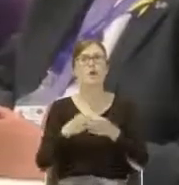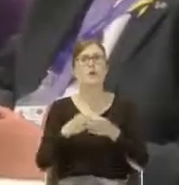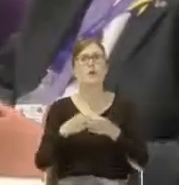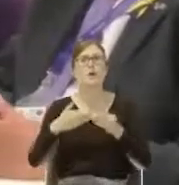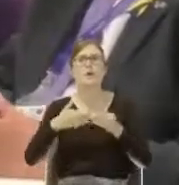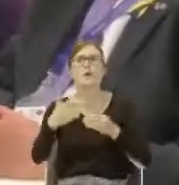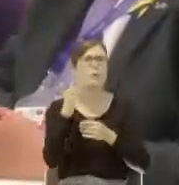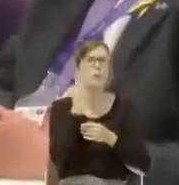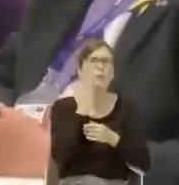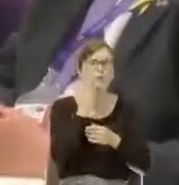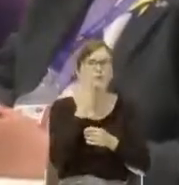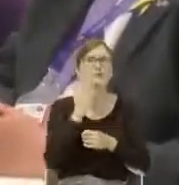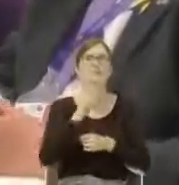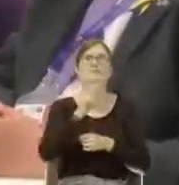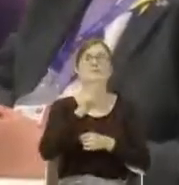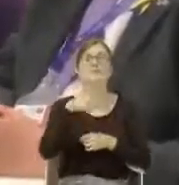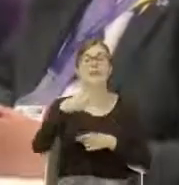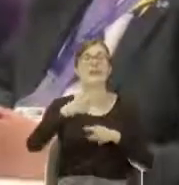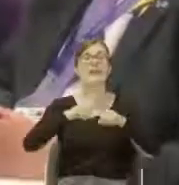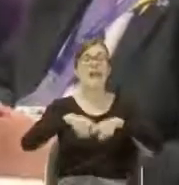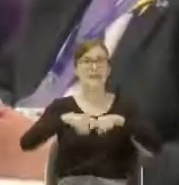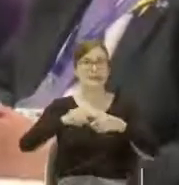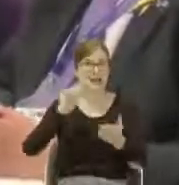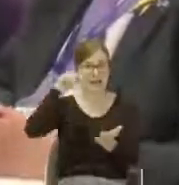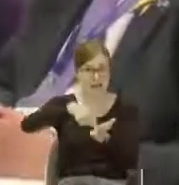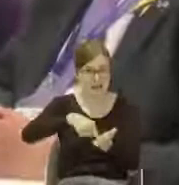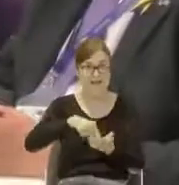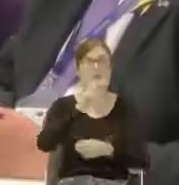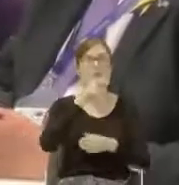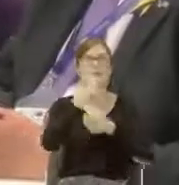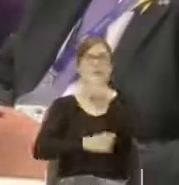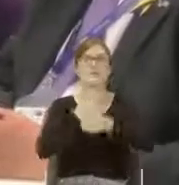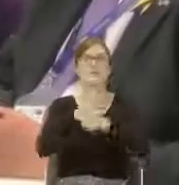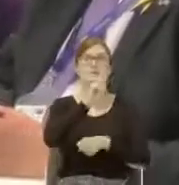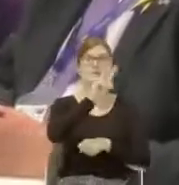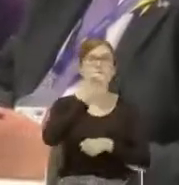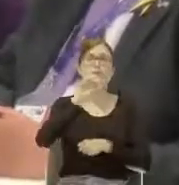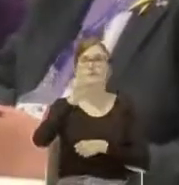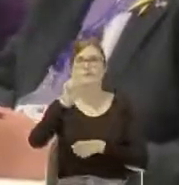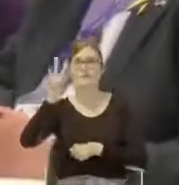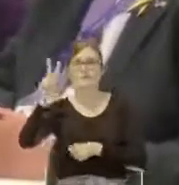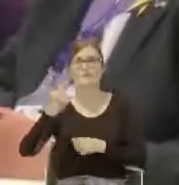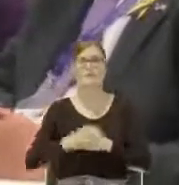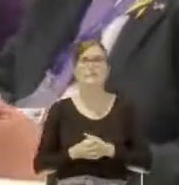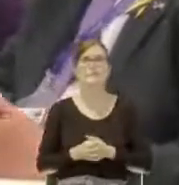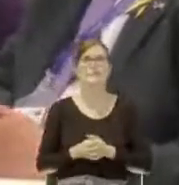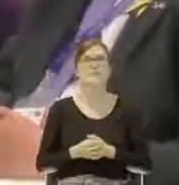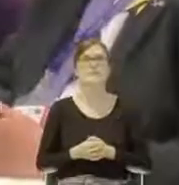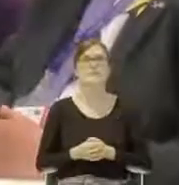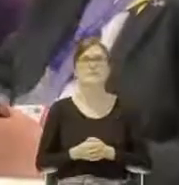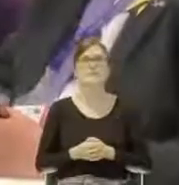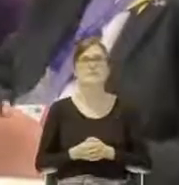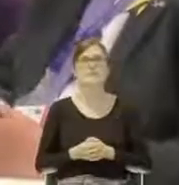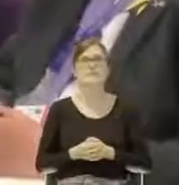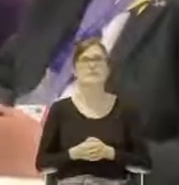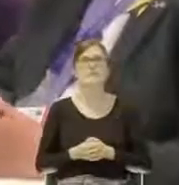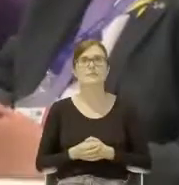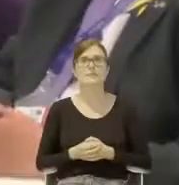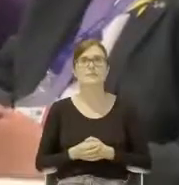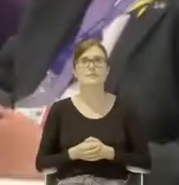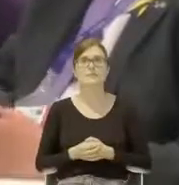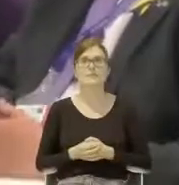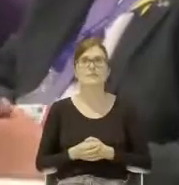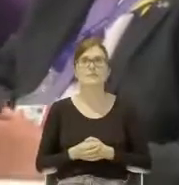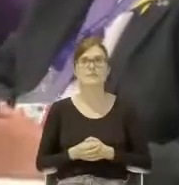said that during the worst time is when the best of us steps up. So this